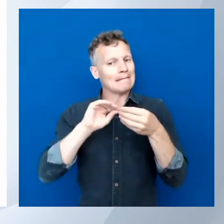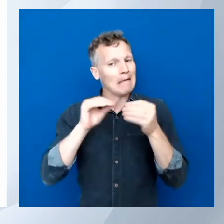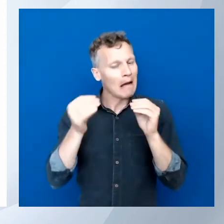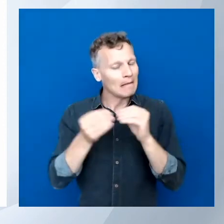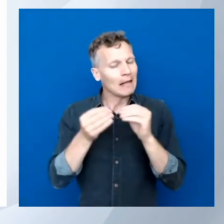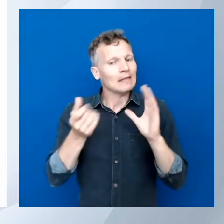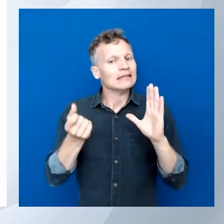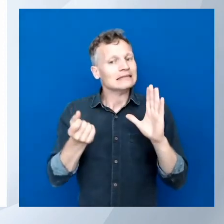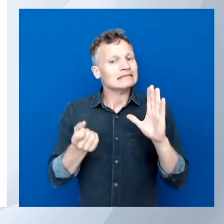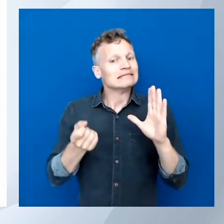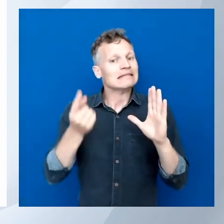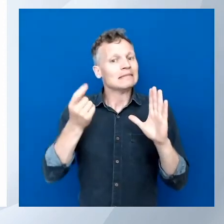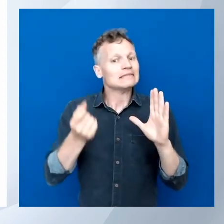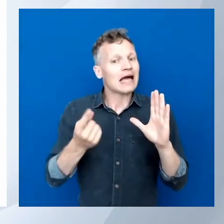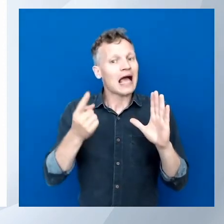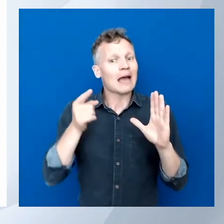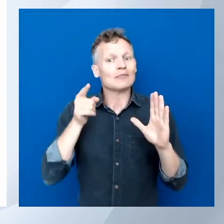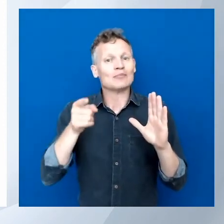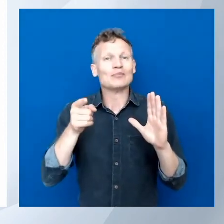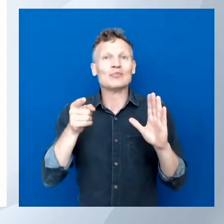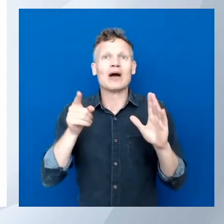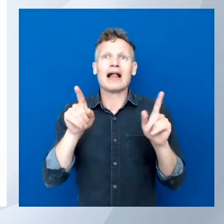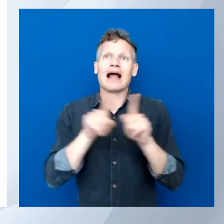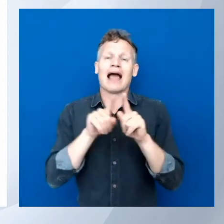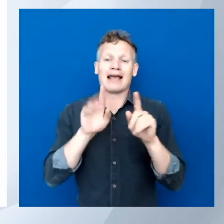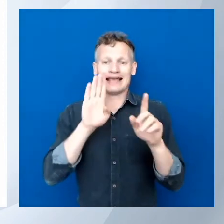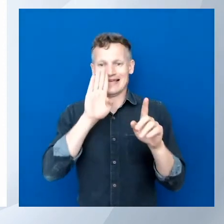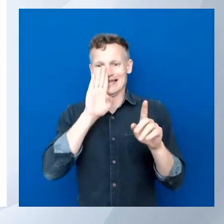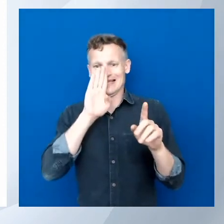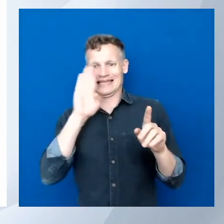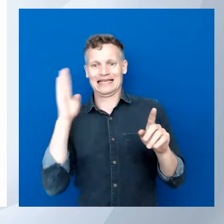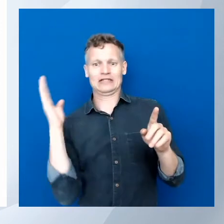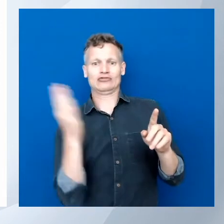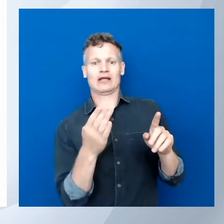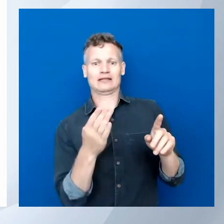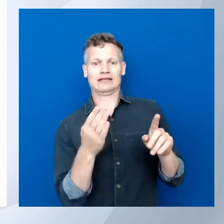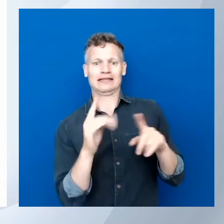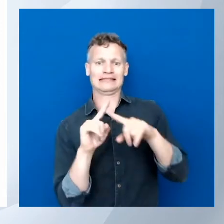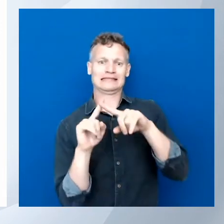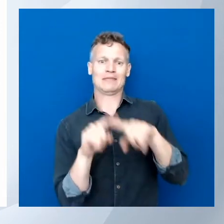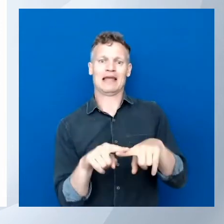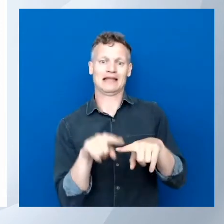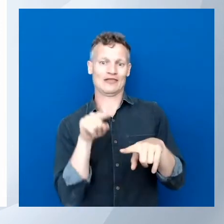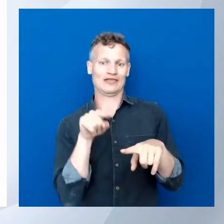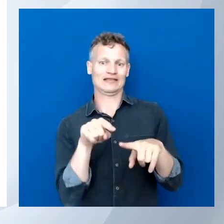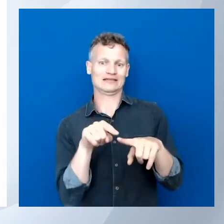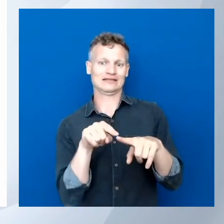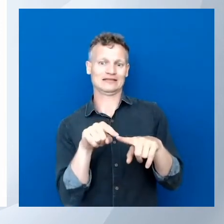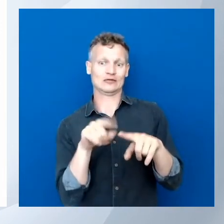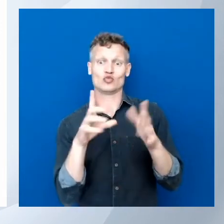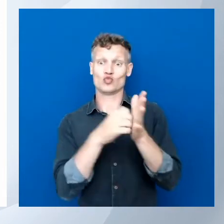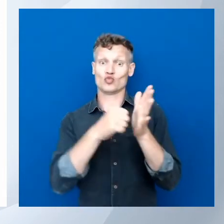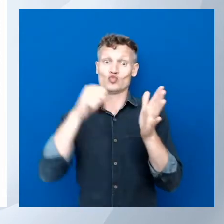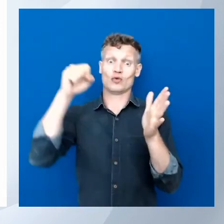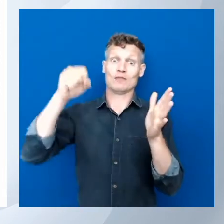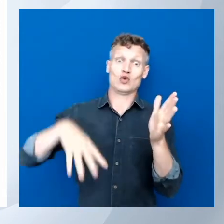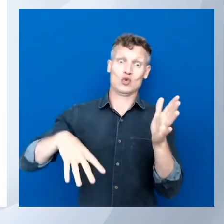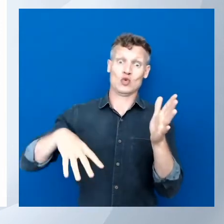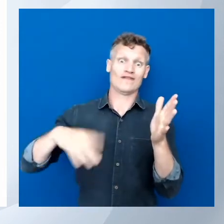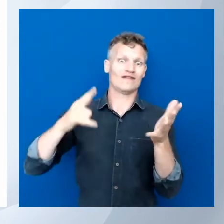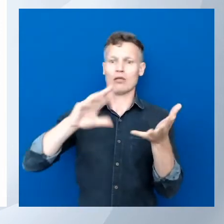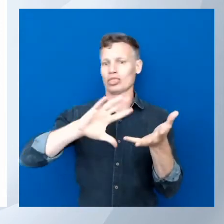you're indirectly depending on a sensitive attribute. So what can happen is you're dependent on income of a